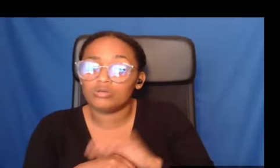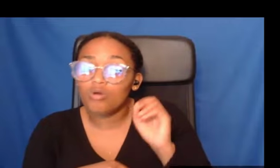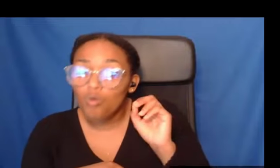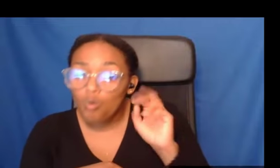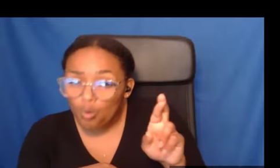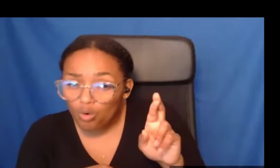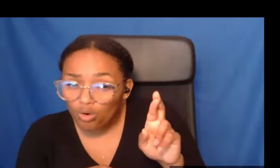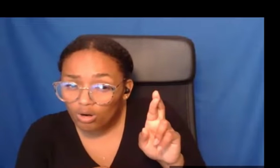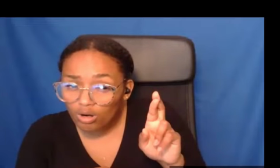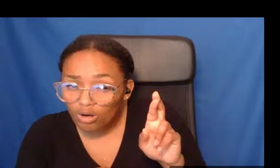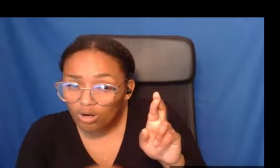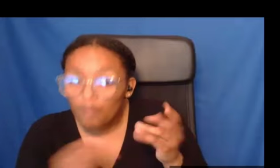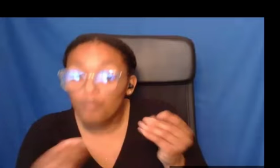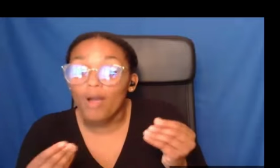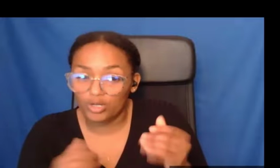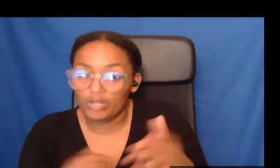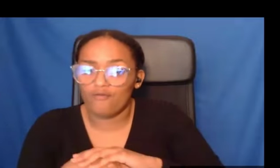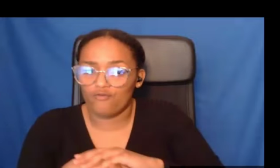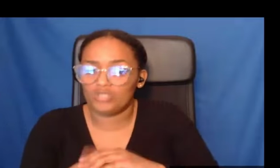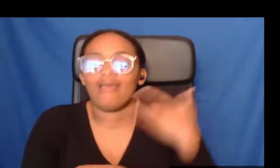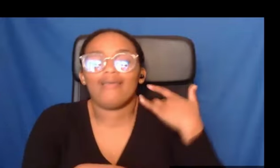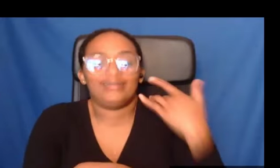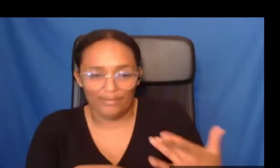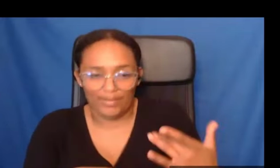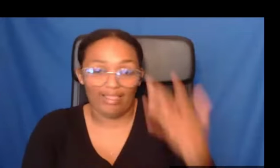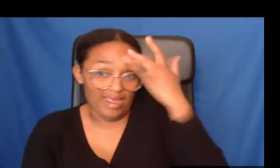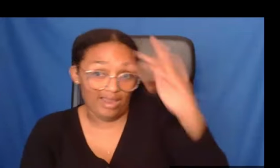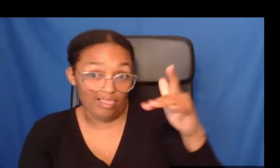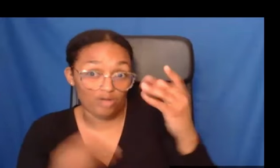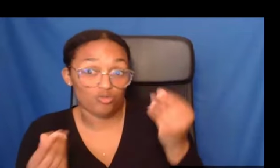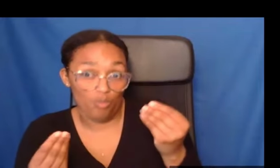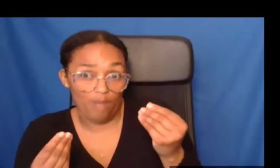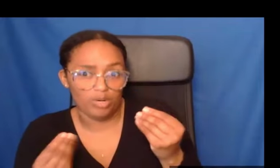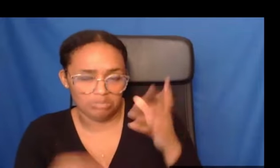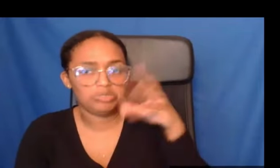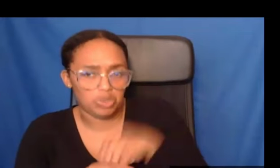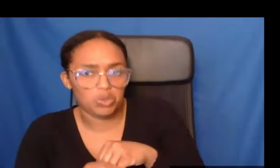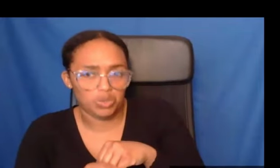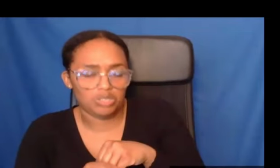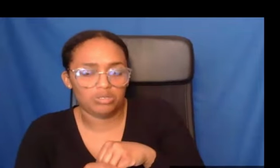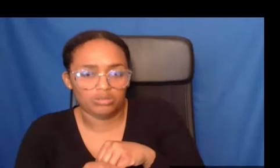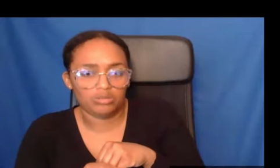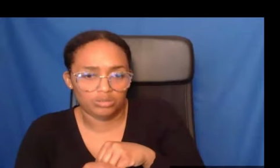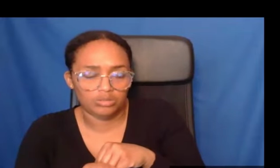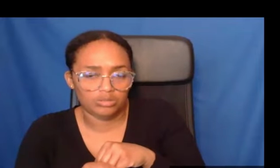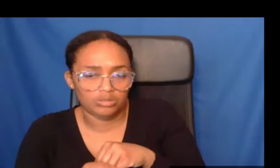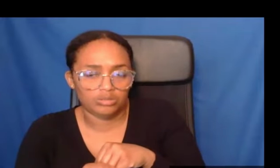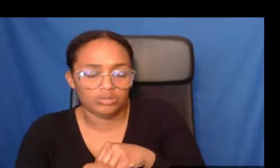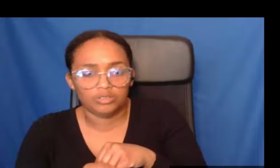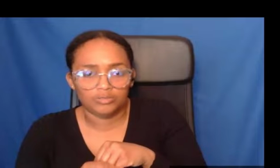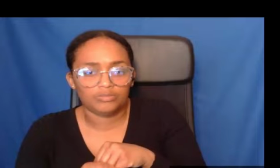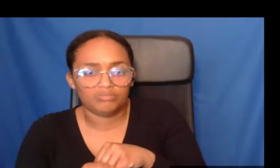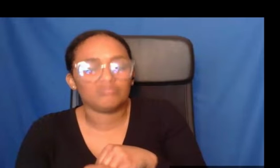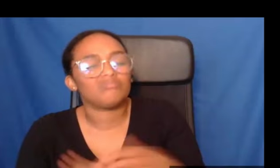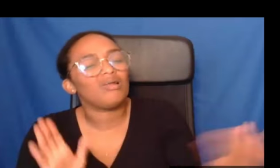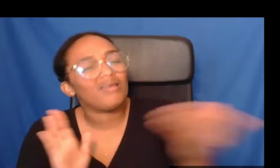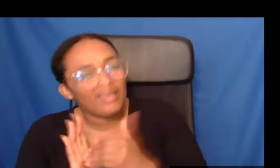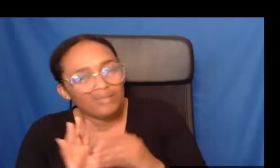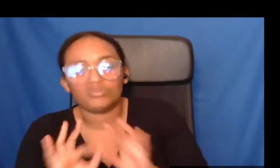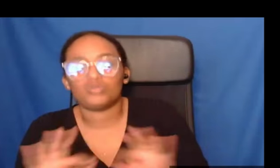So you would have some coverage under business property coverage, again, speak to your